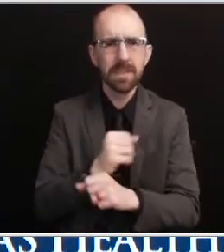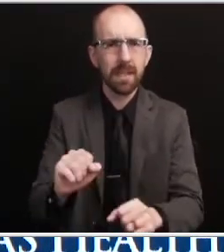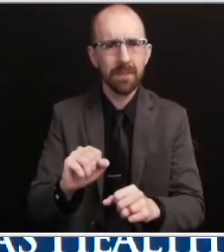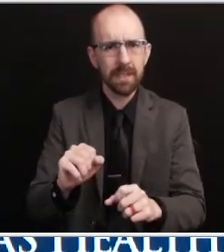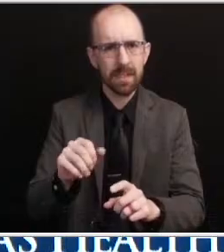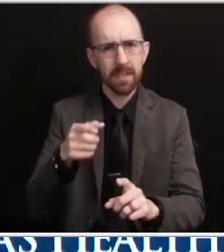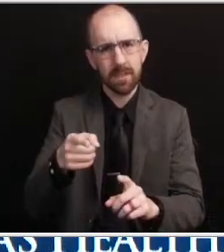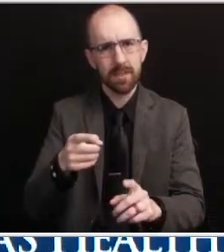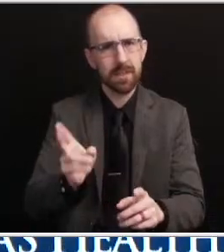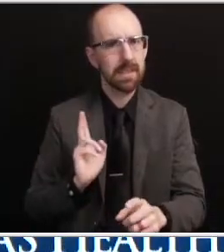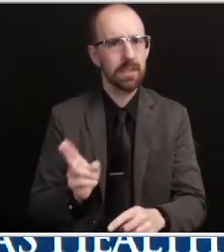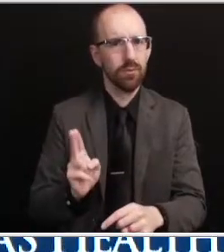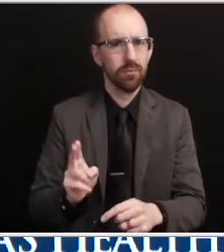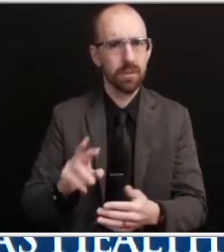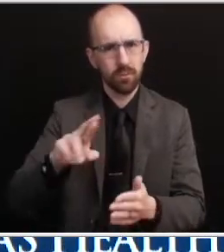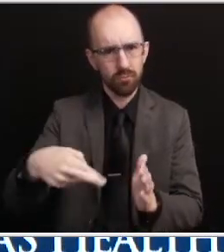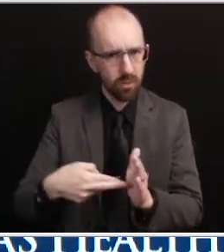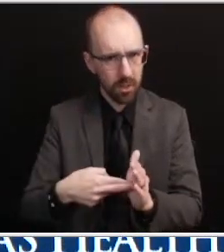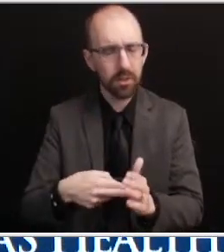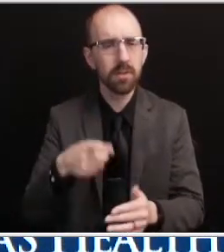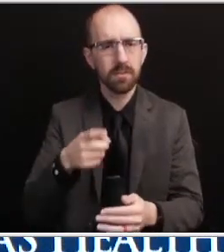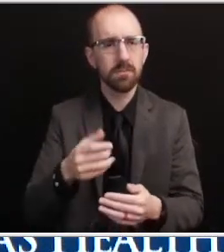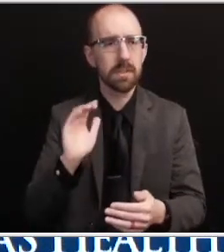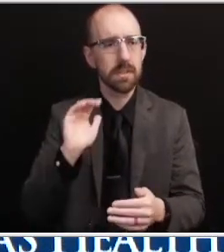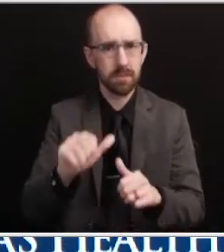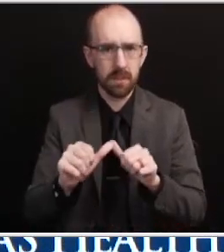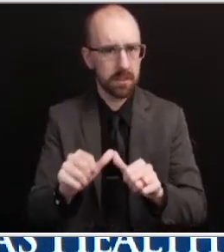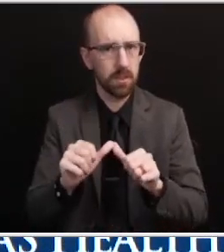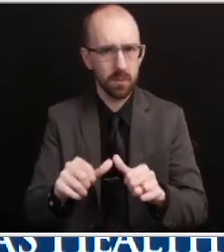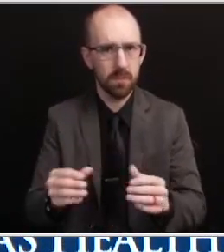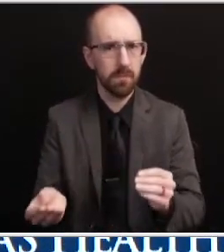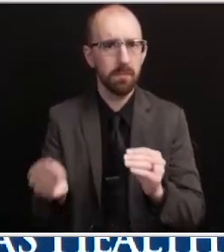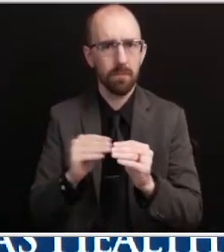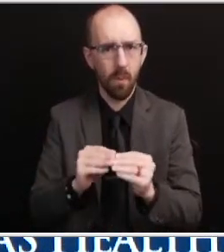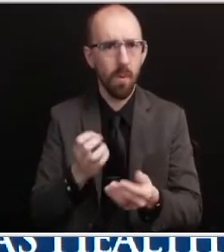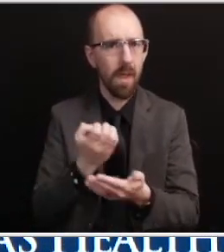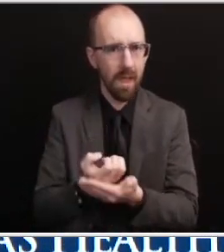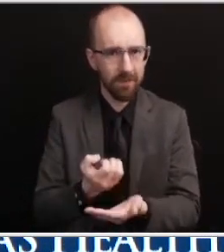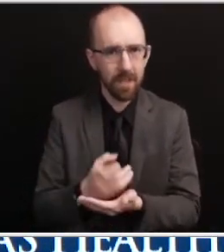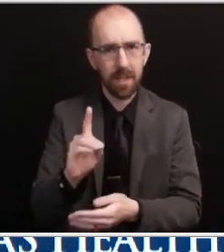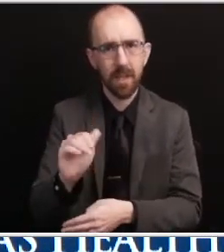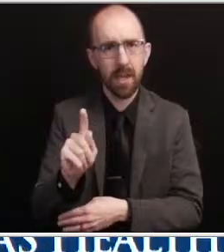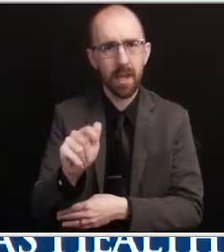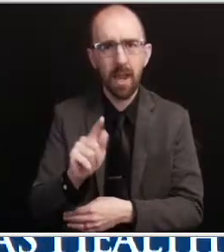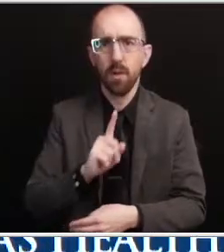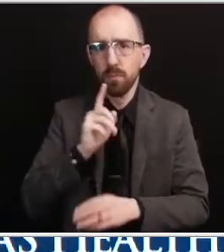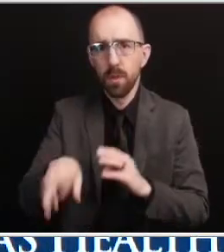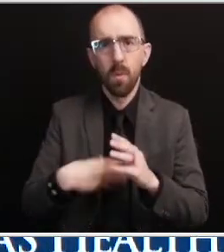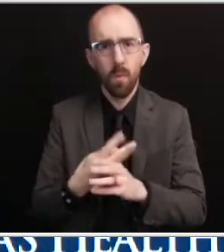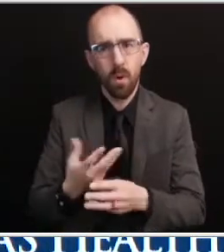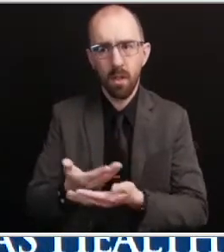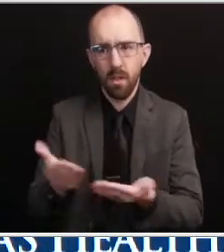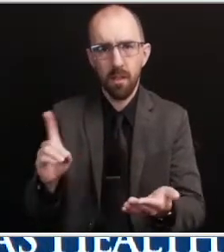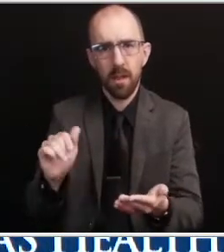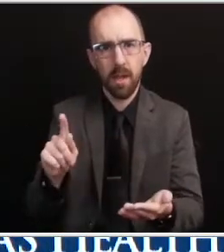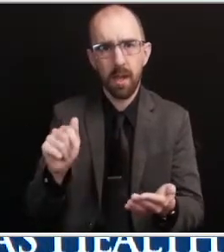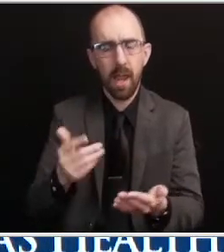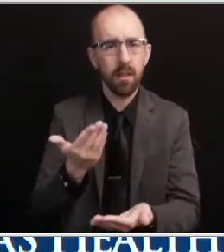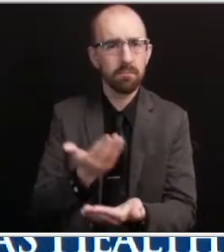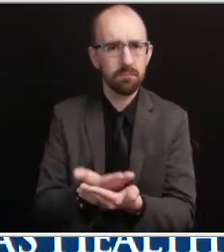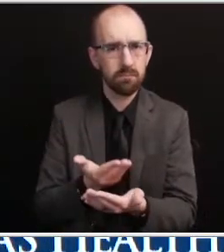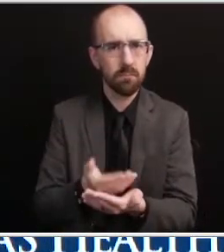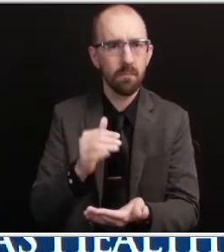excellent safety record, and there continues to be further evidence and data, real-world data, showing